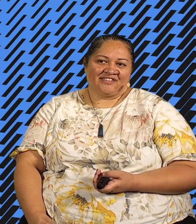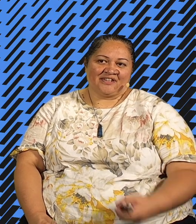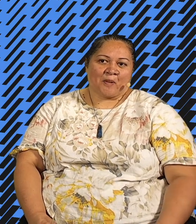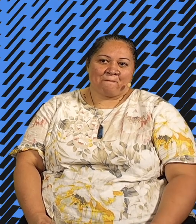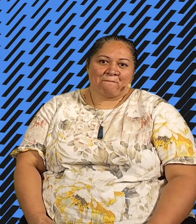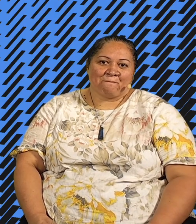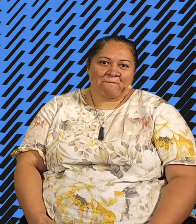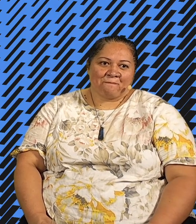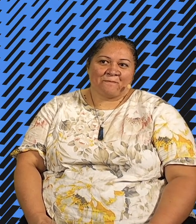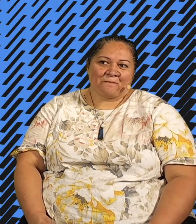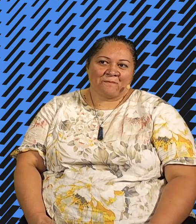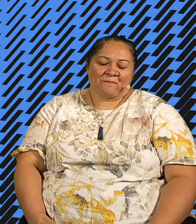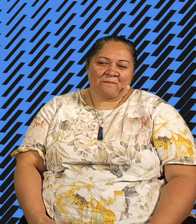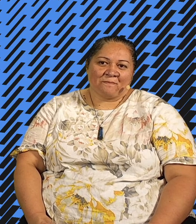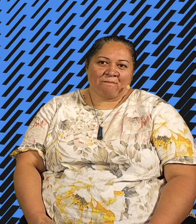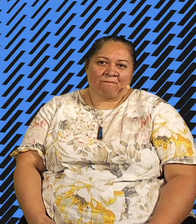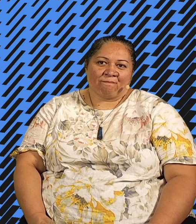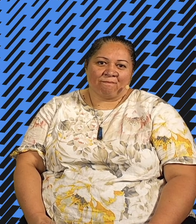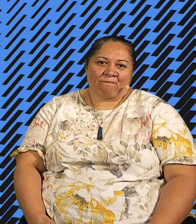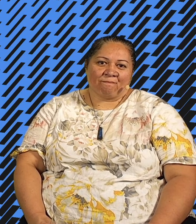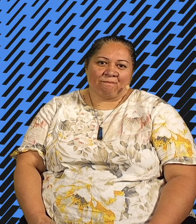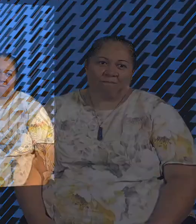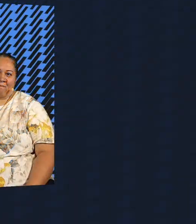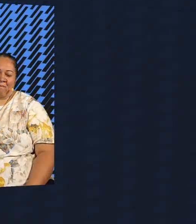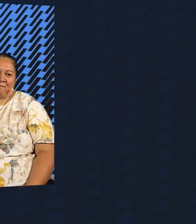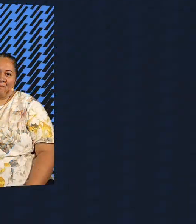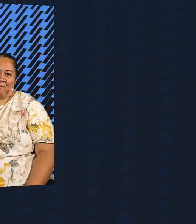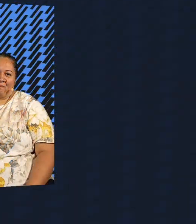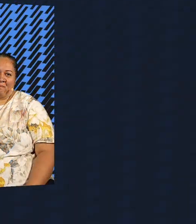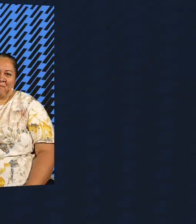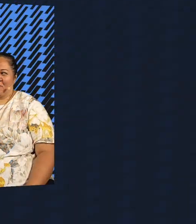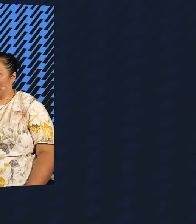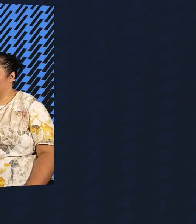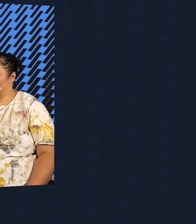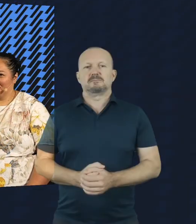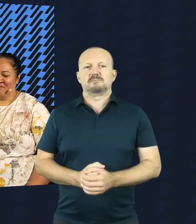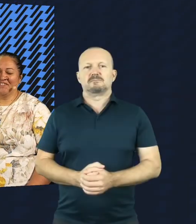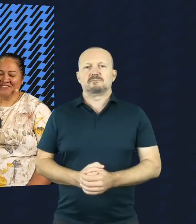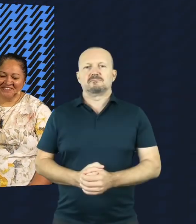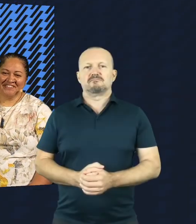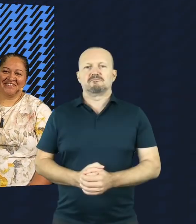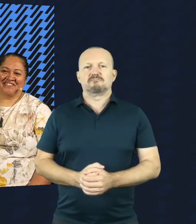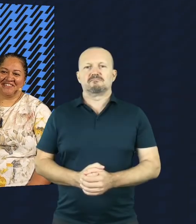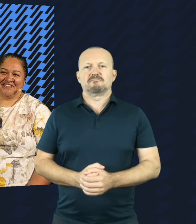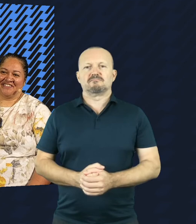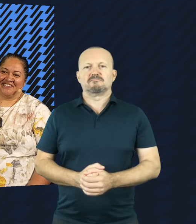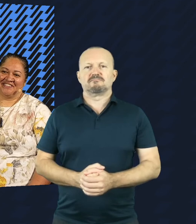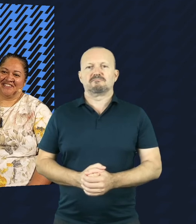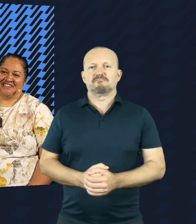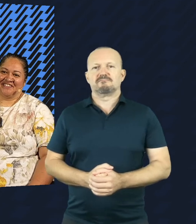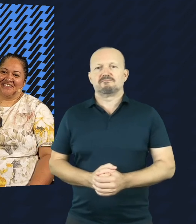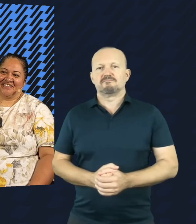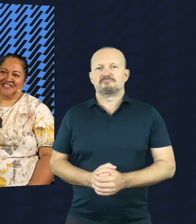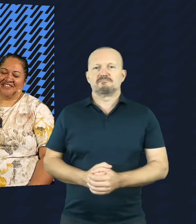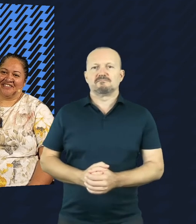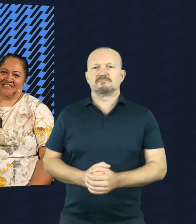Tari Tai Whenua, Department of Internal Affairs, as the Program Director Digital there. And I'm really delighted that Jacinta agreed to be a